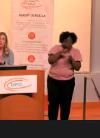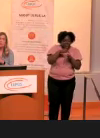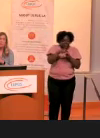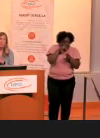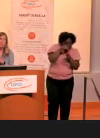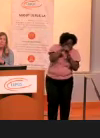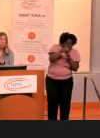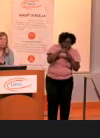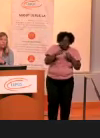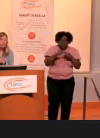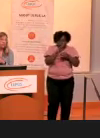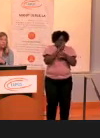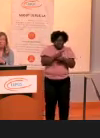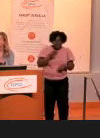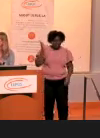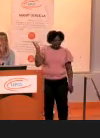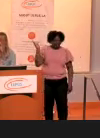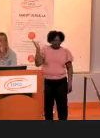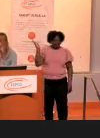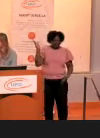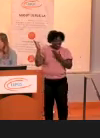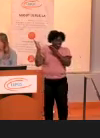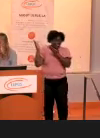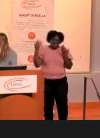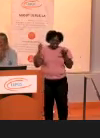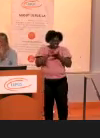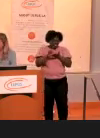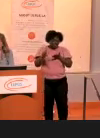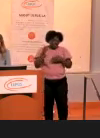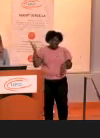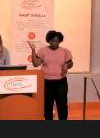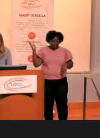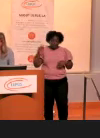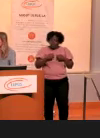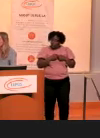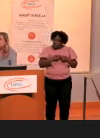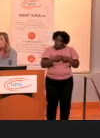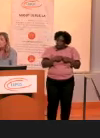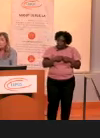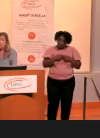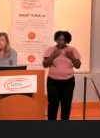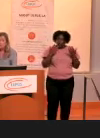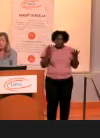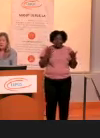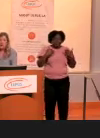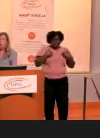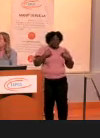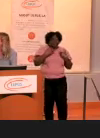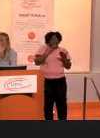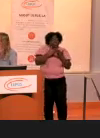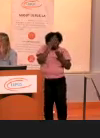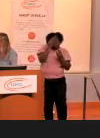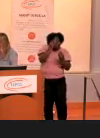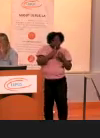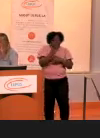really all that we were using to treat lupus kidney disease. And I think that there's really pretty good data